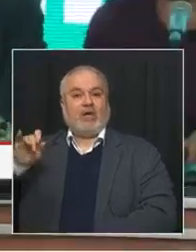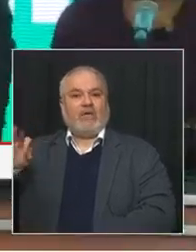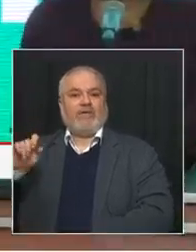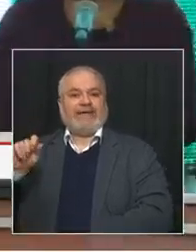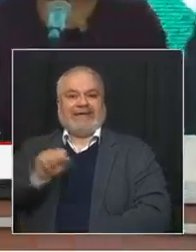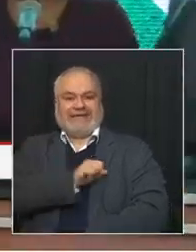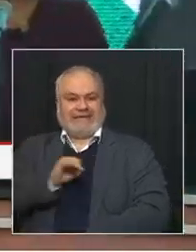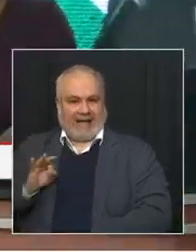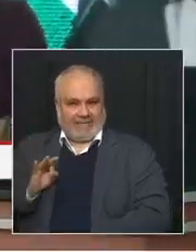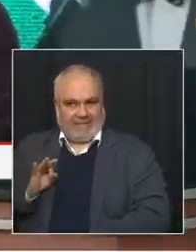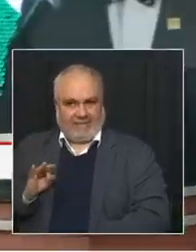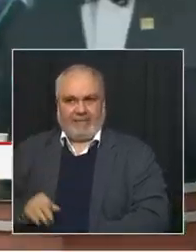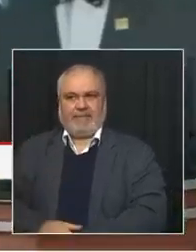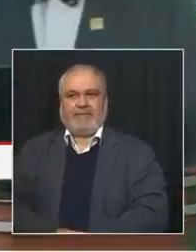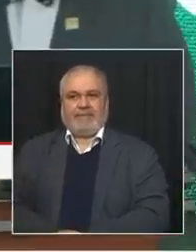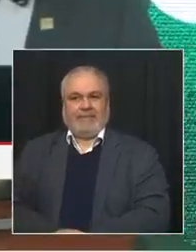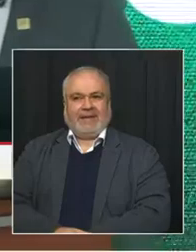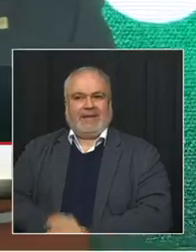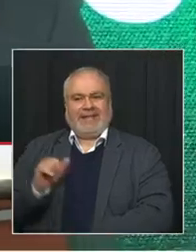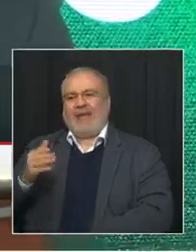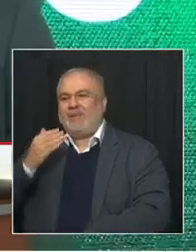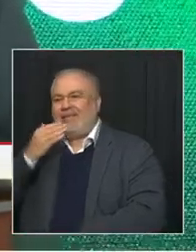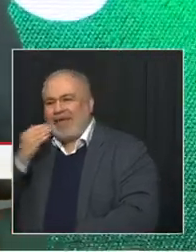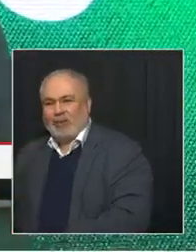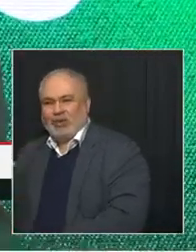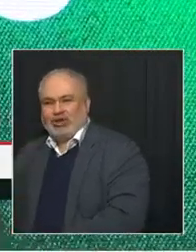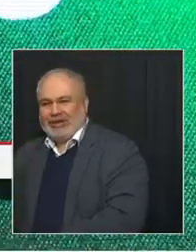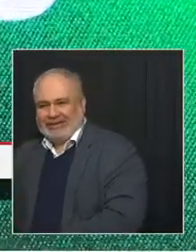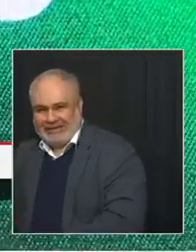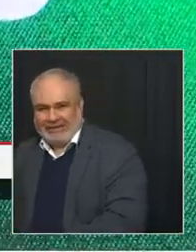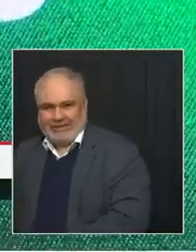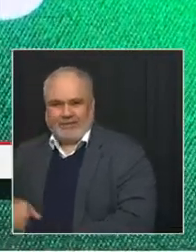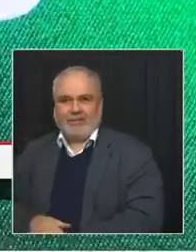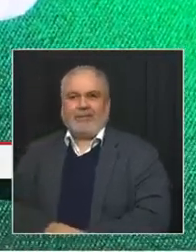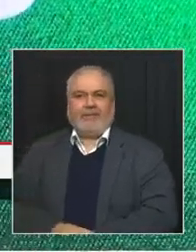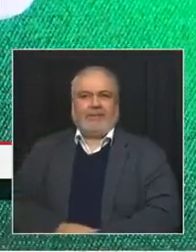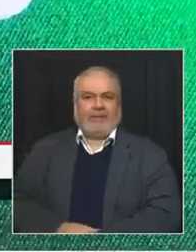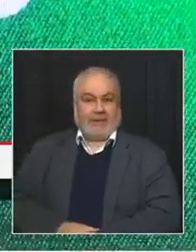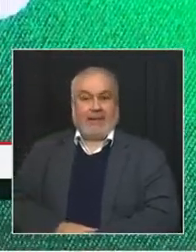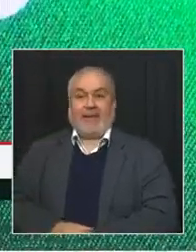again, if you're watching us on Channel 16, please dial